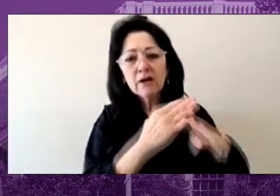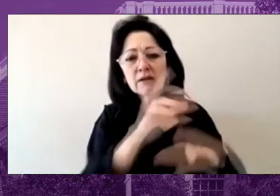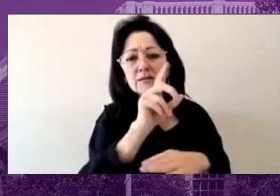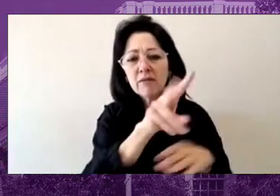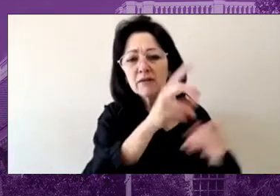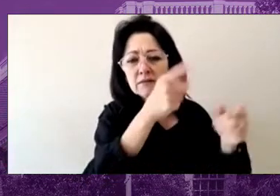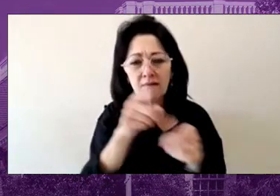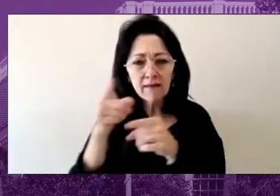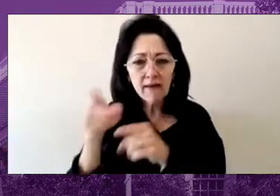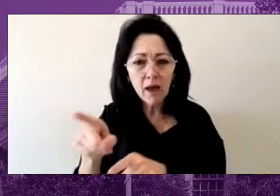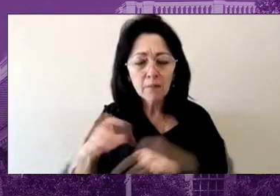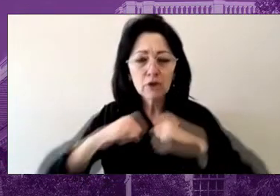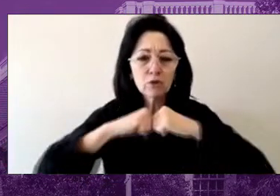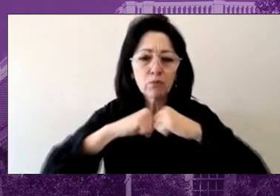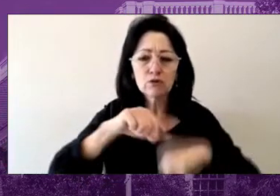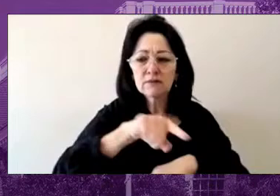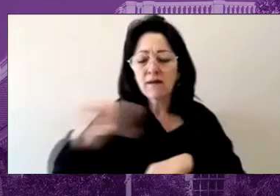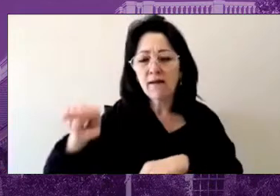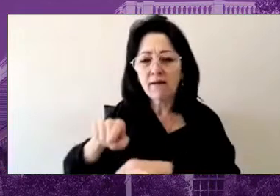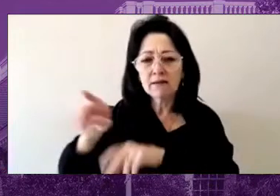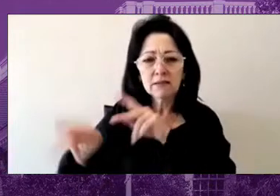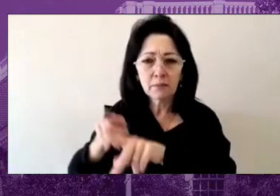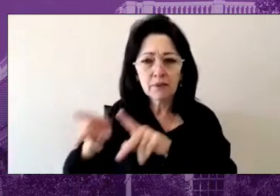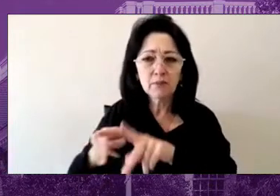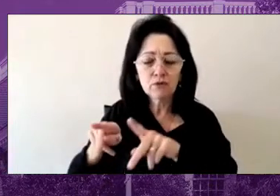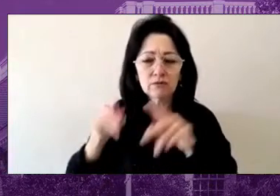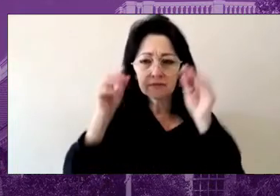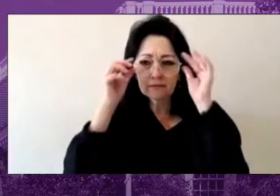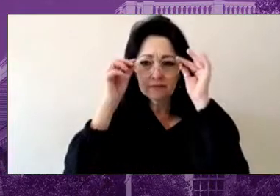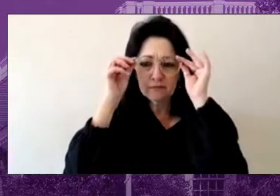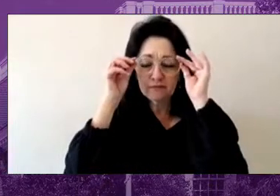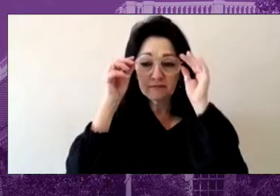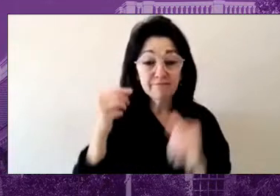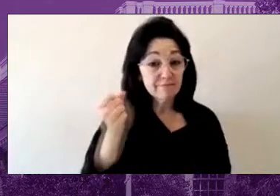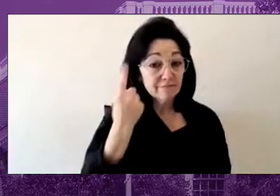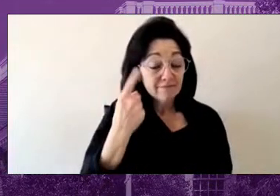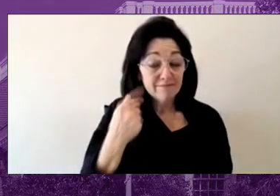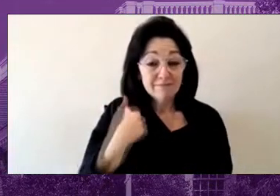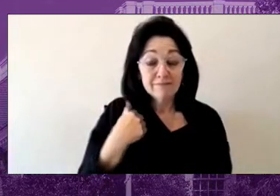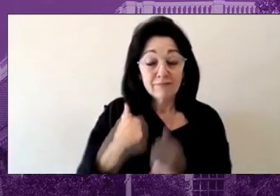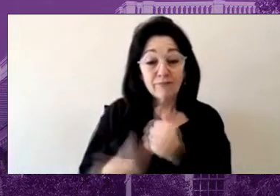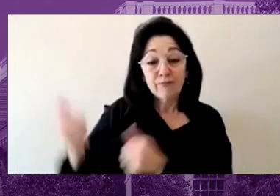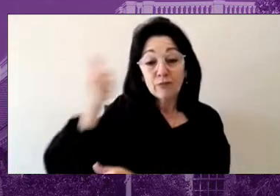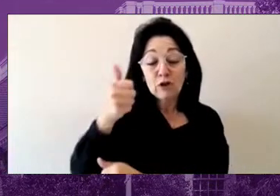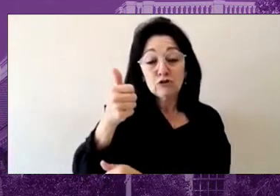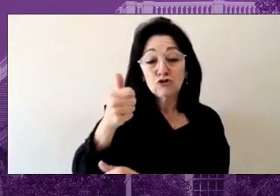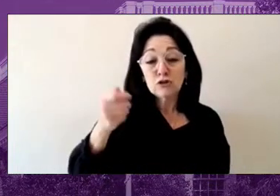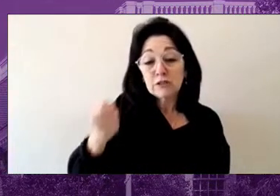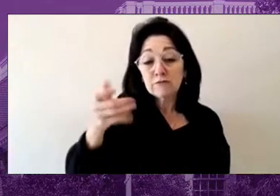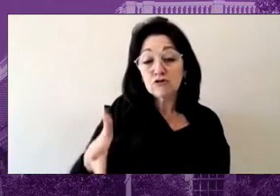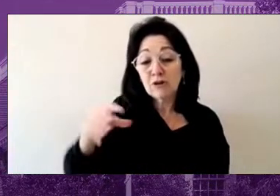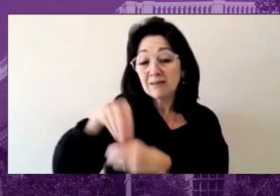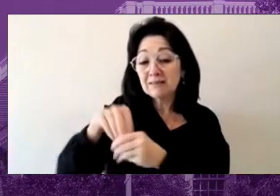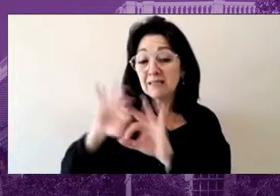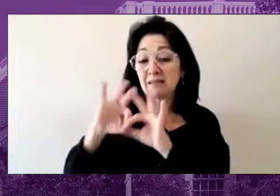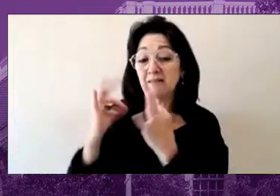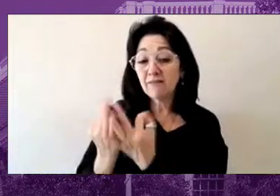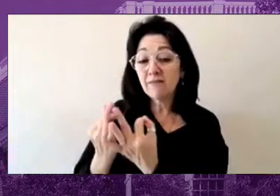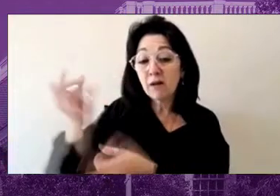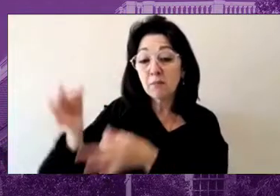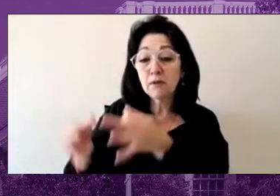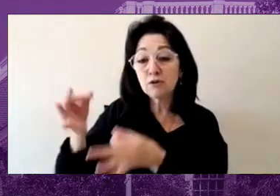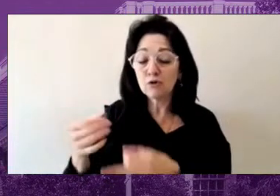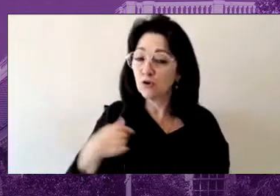violence. And not only do I wear or have the role of Chief Judge of Family Court, but I'm also the chair of the Domestic